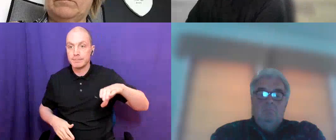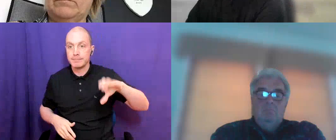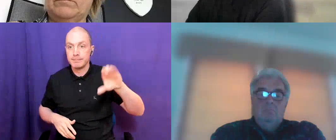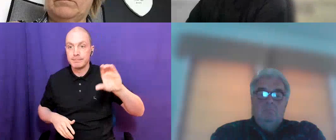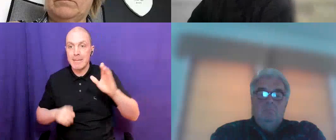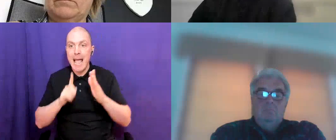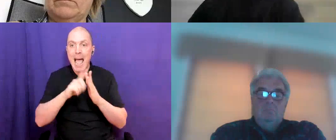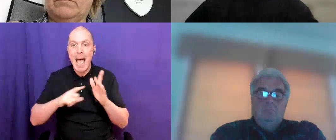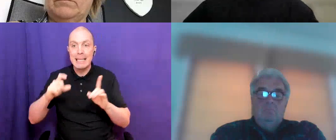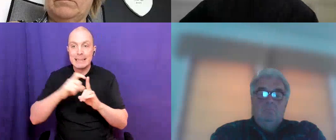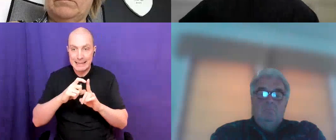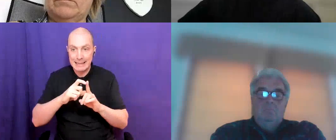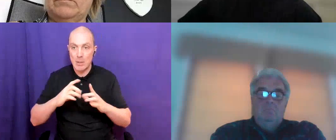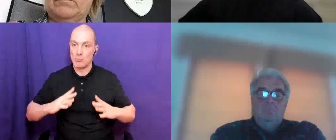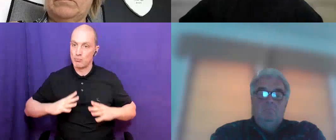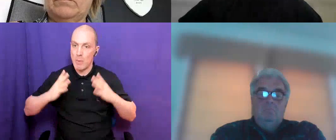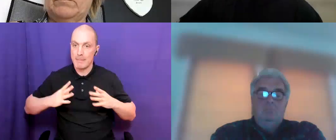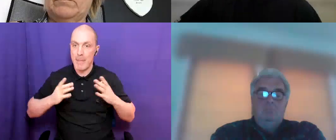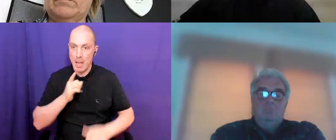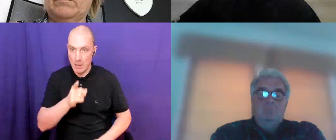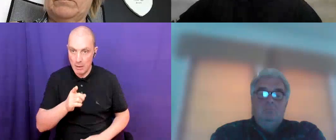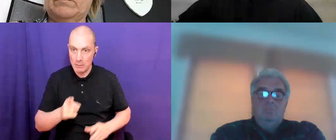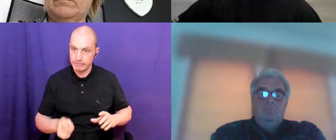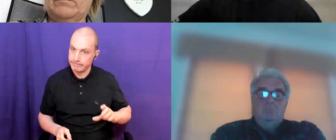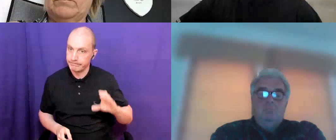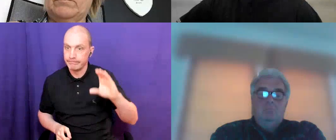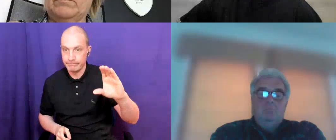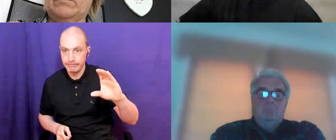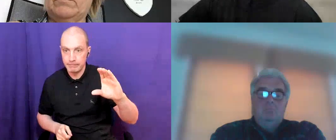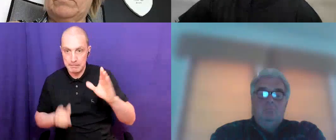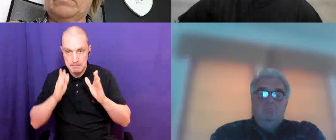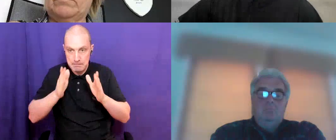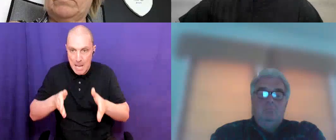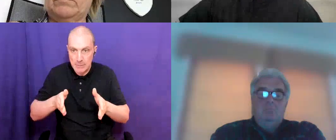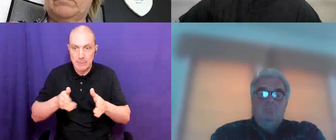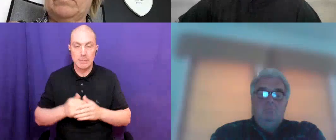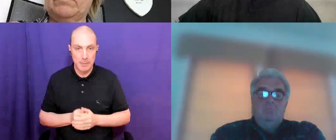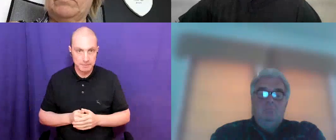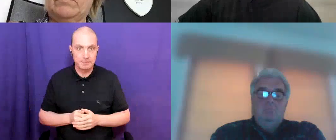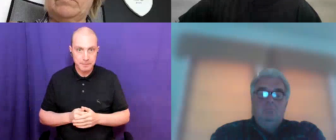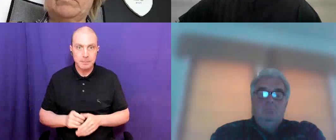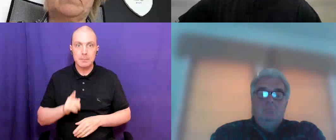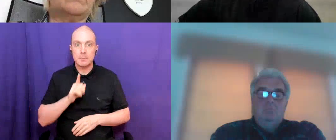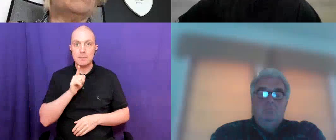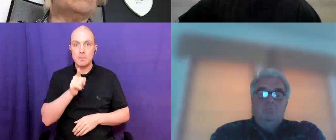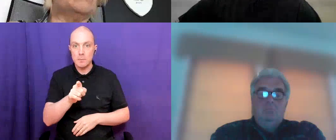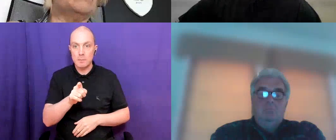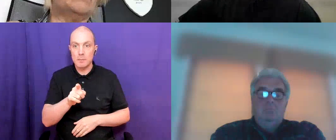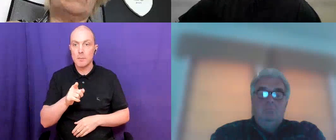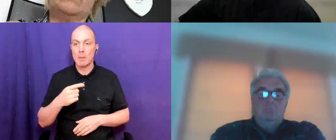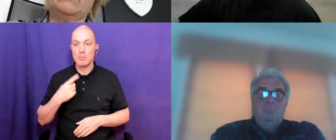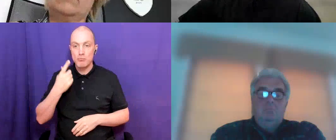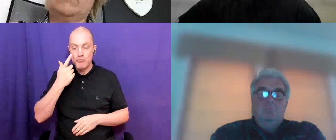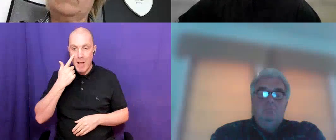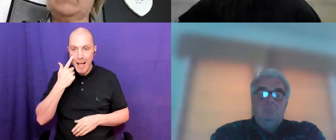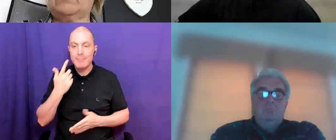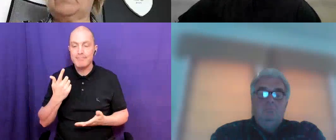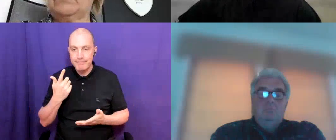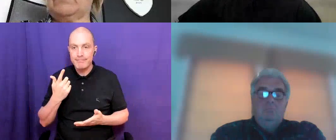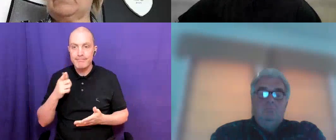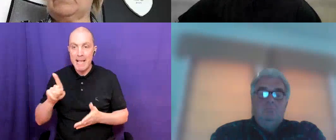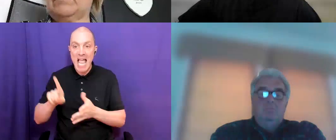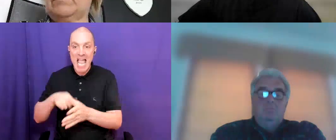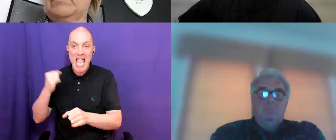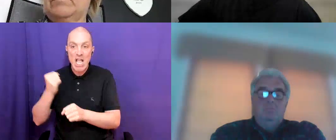count. I mentioned previously my intent is to safely maximise the number of agents that we can offer access